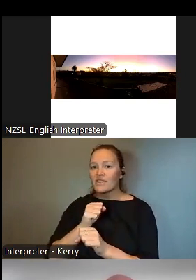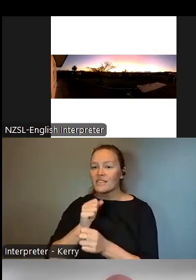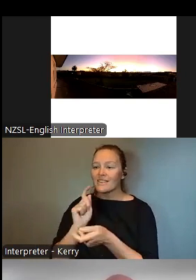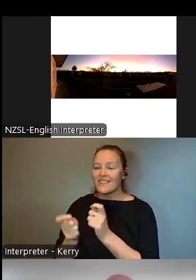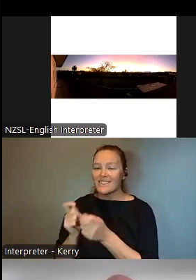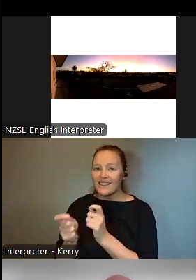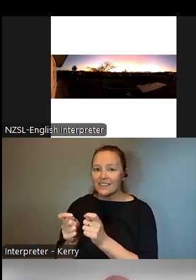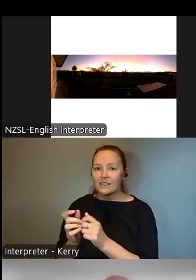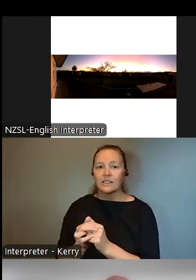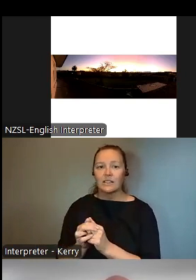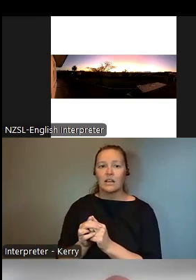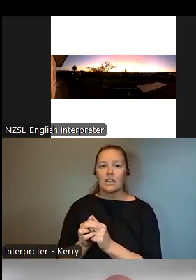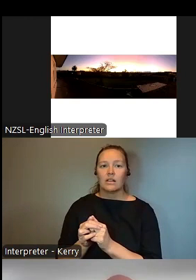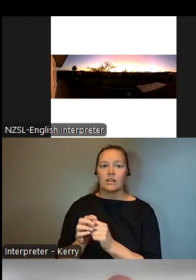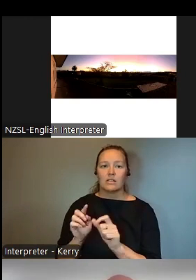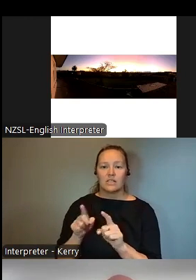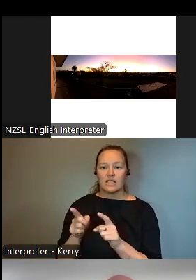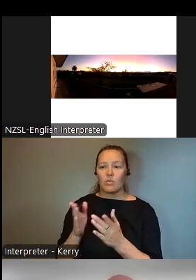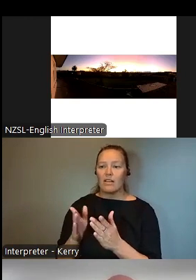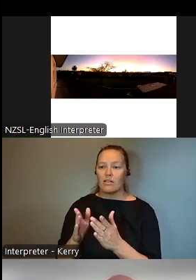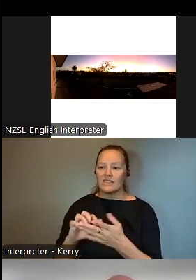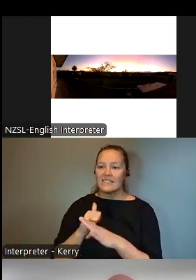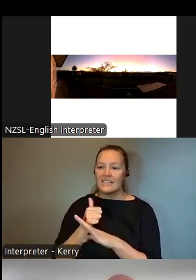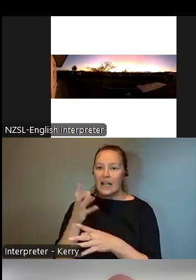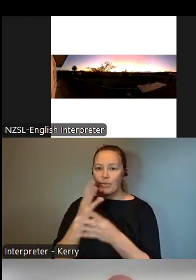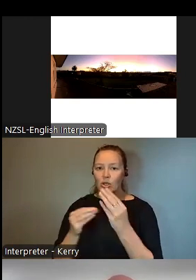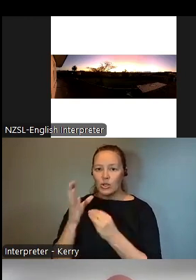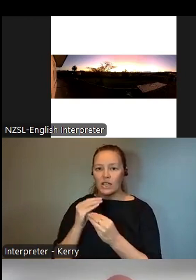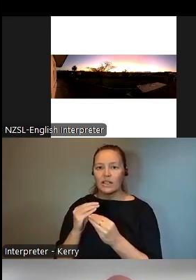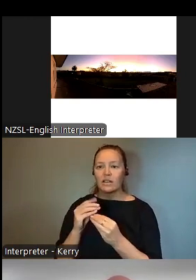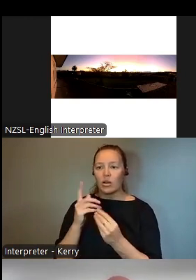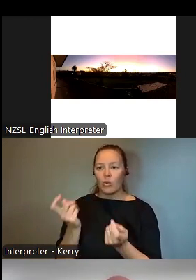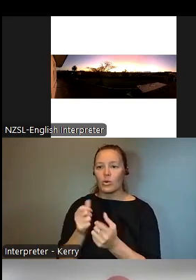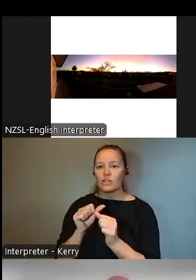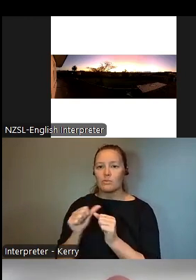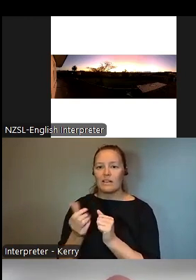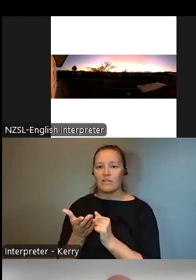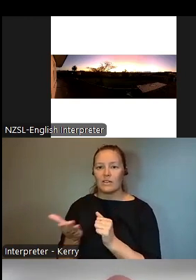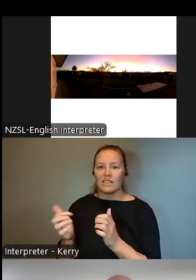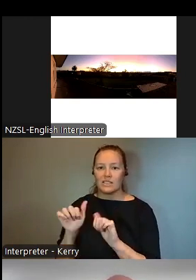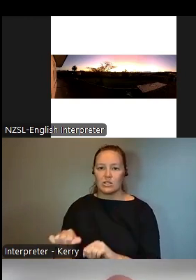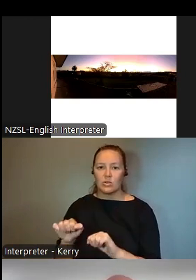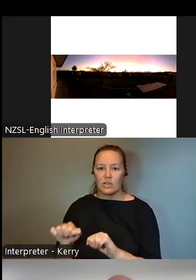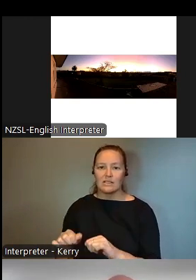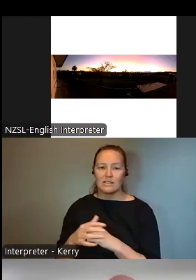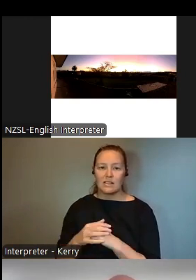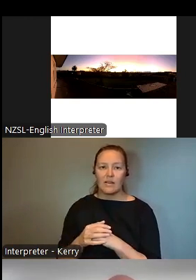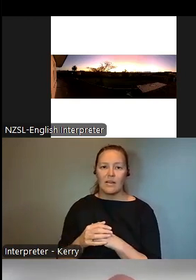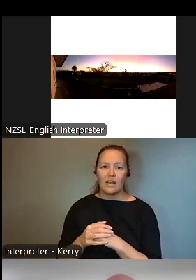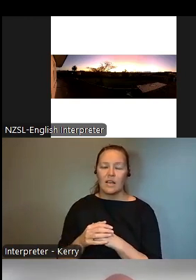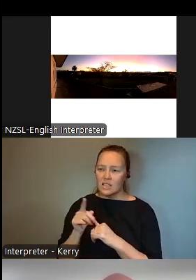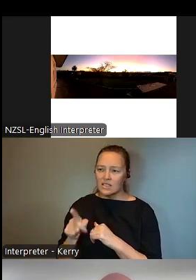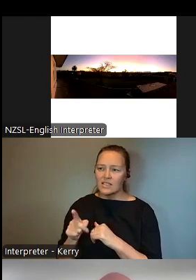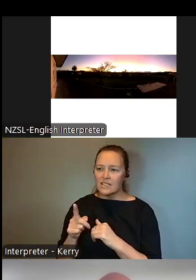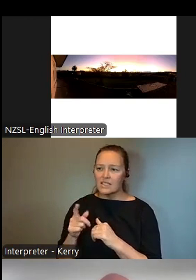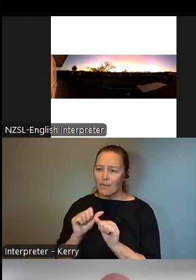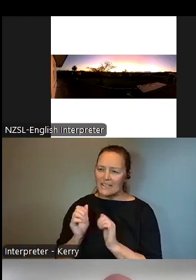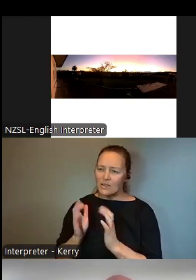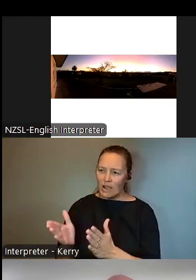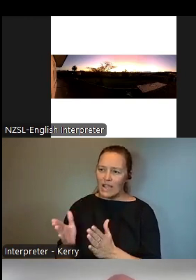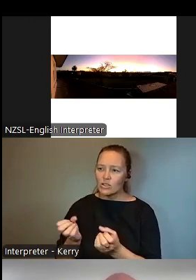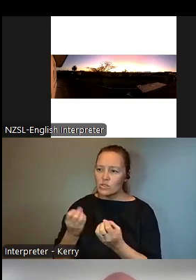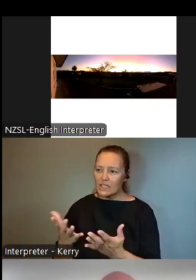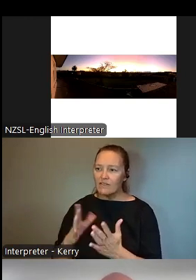of arranging learning work better for these students? Is this a better way of delivering